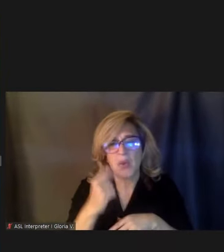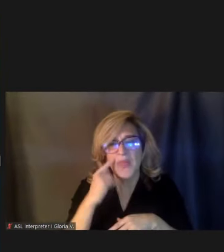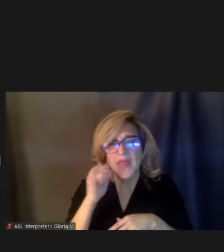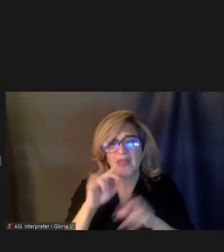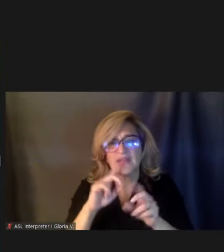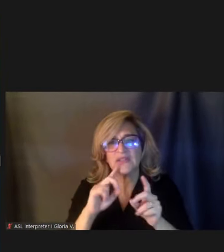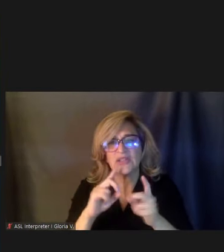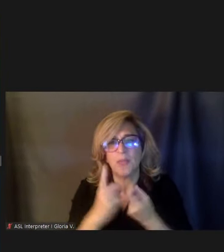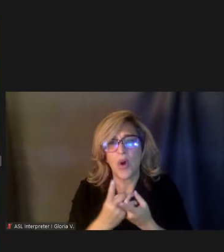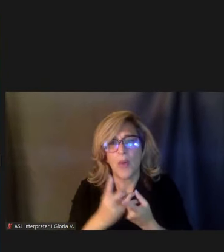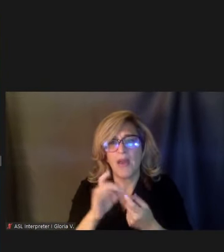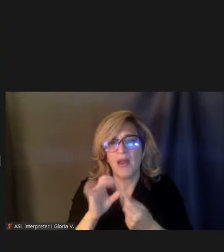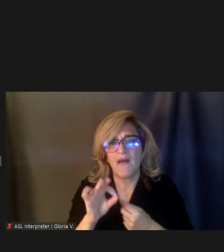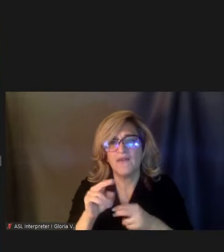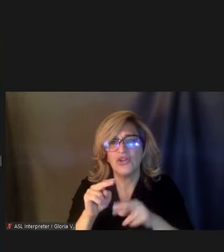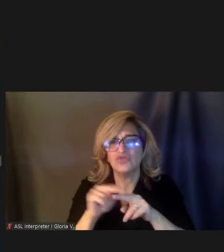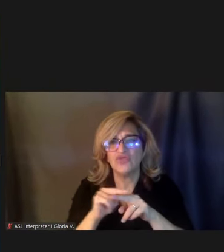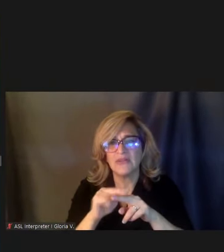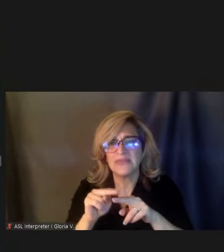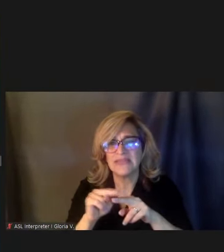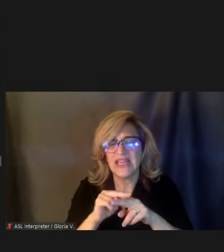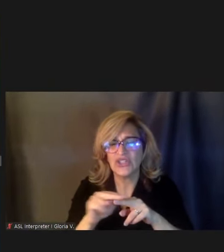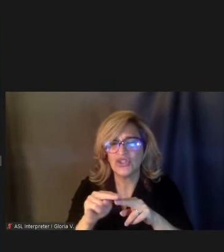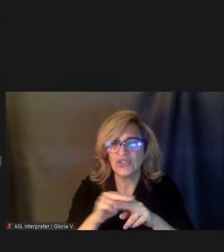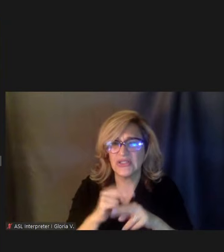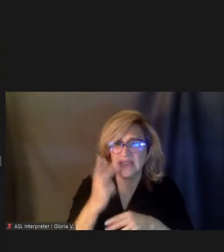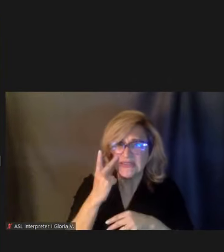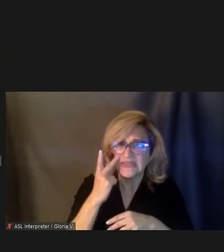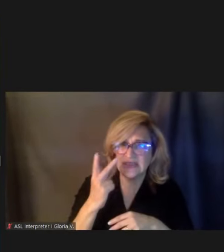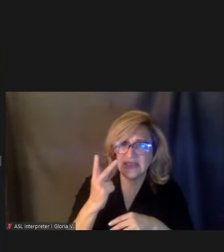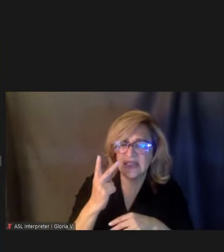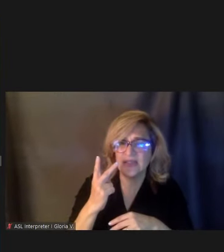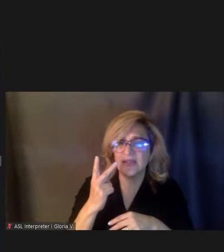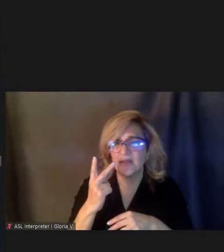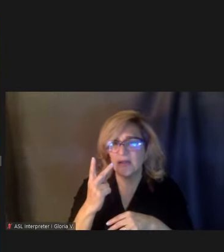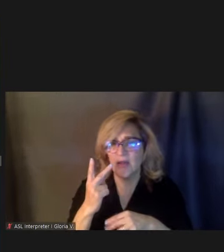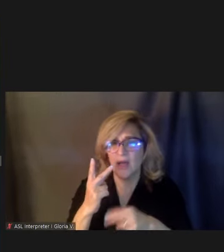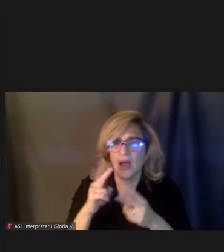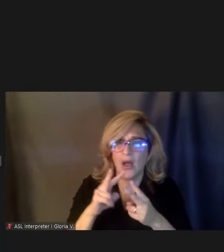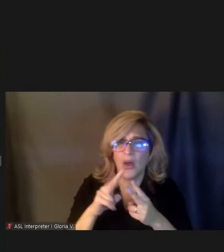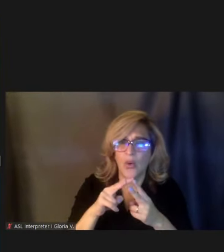of Transportation has seen whether or not those